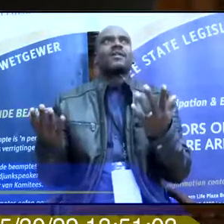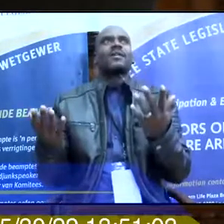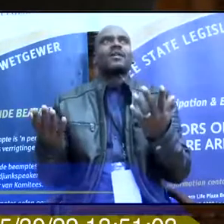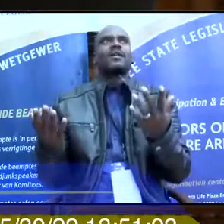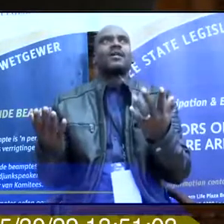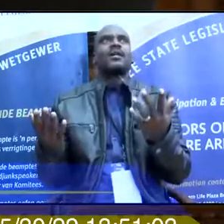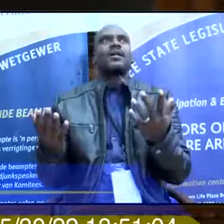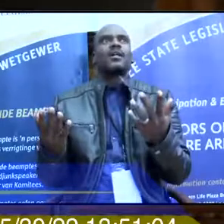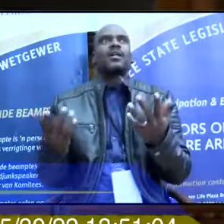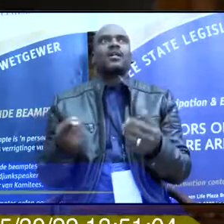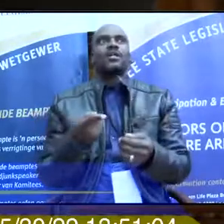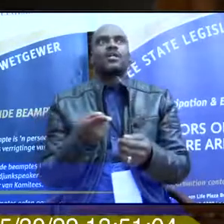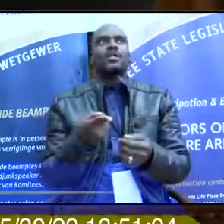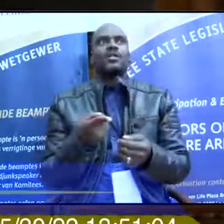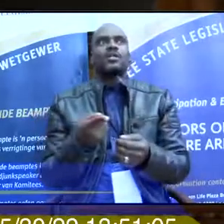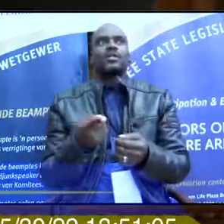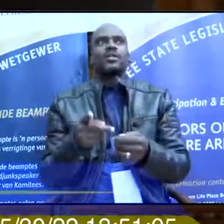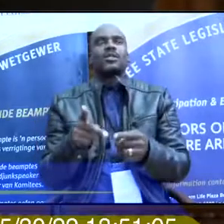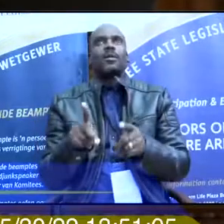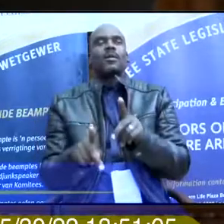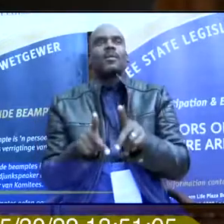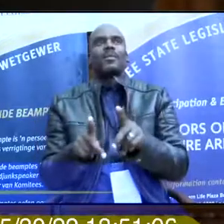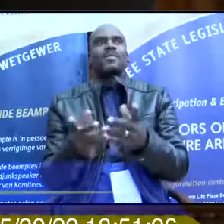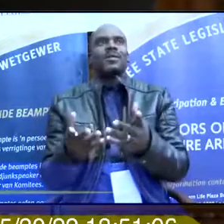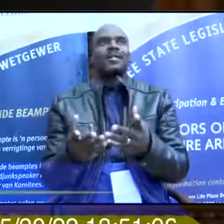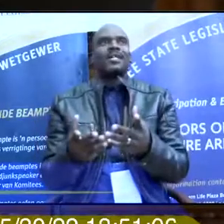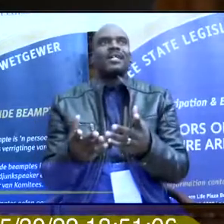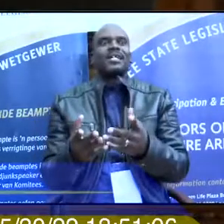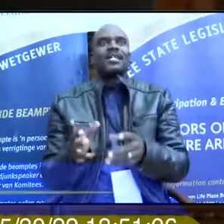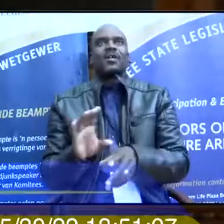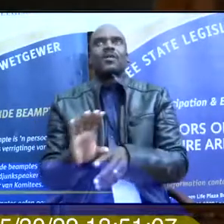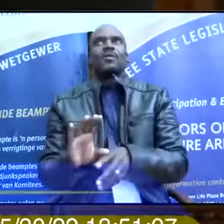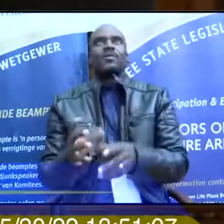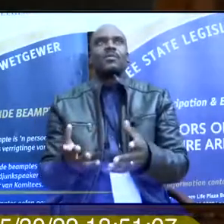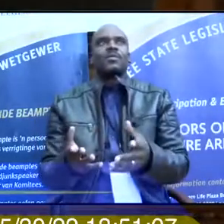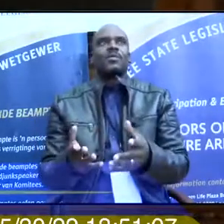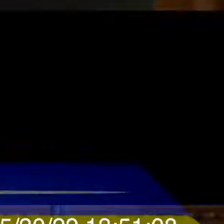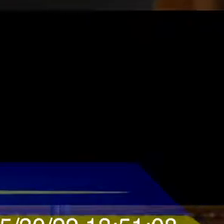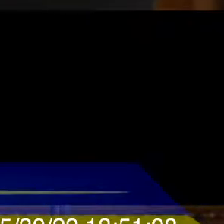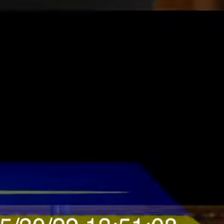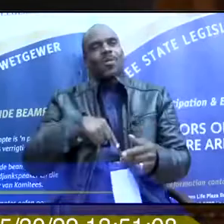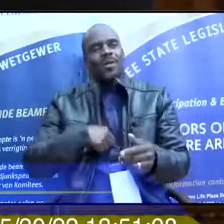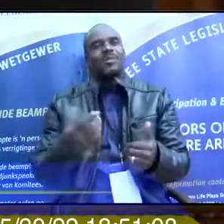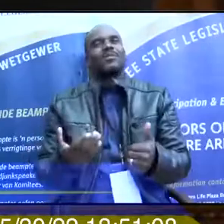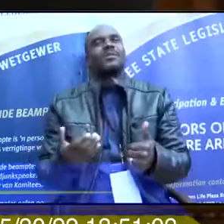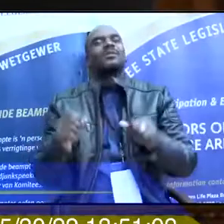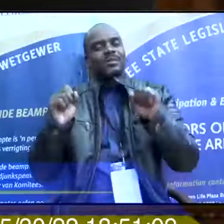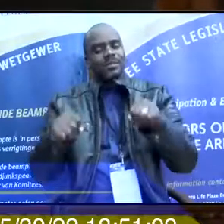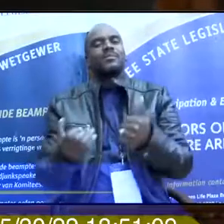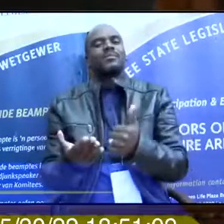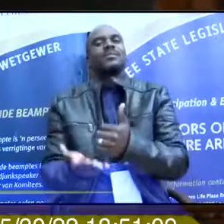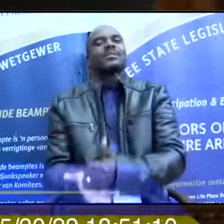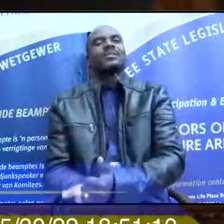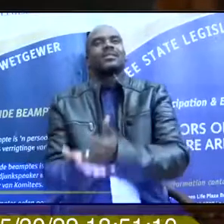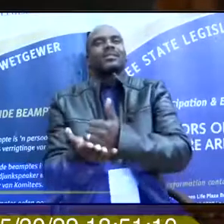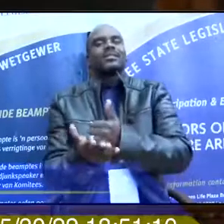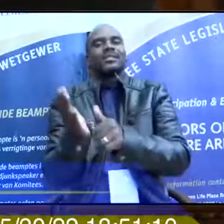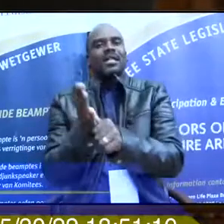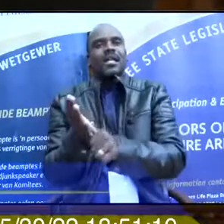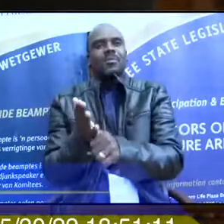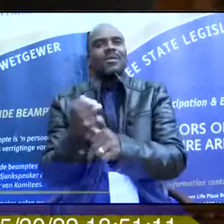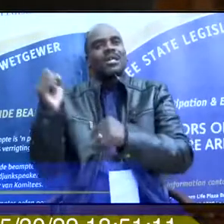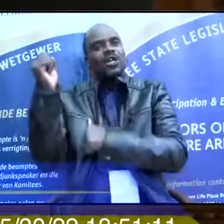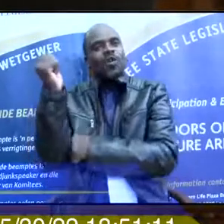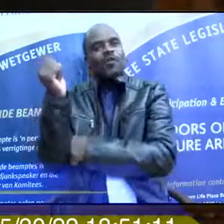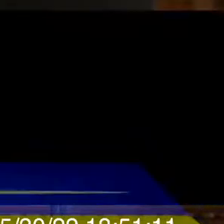let's go and do the study the work study on that one we are willing to assist but with the number of traffic officers that were